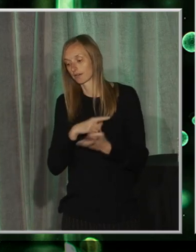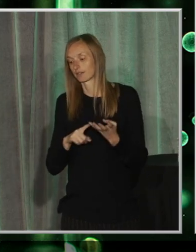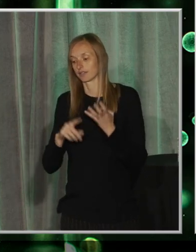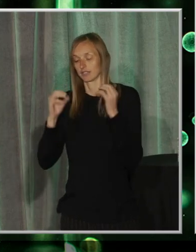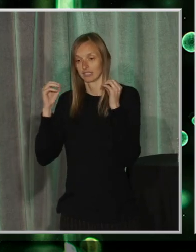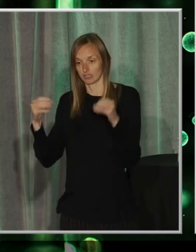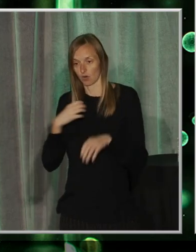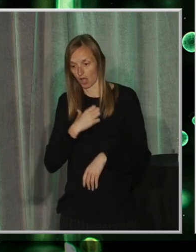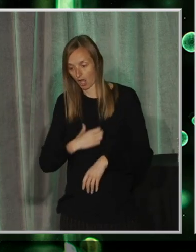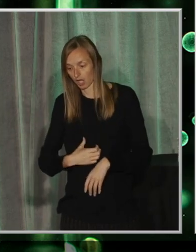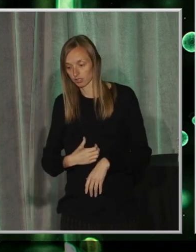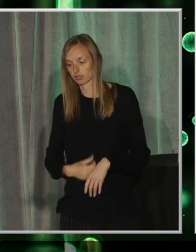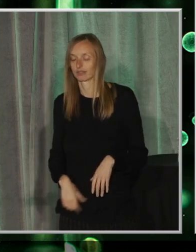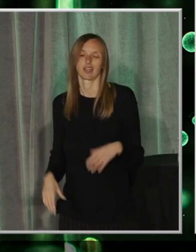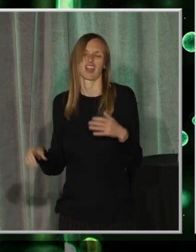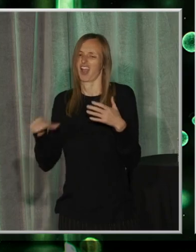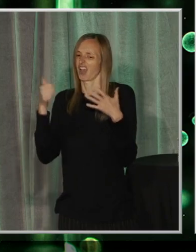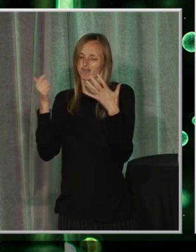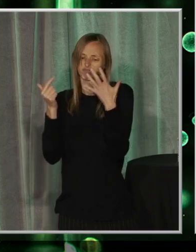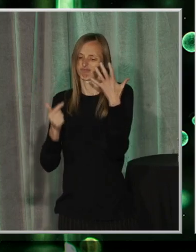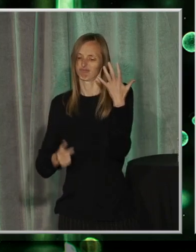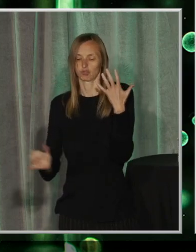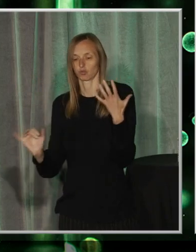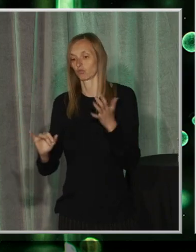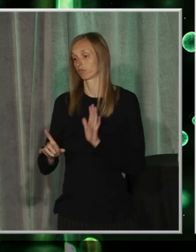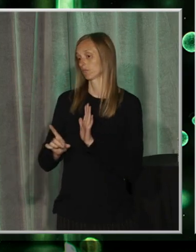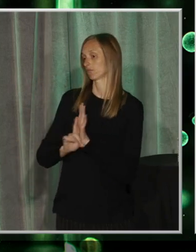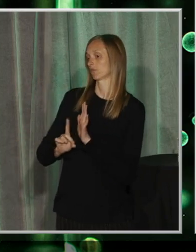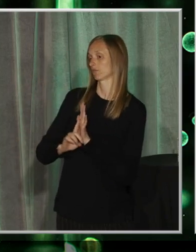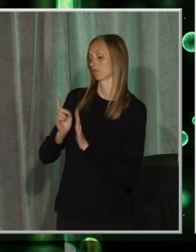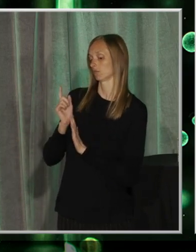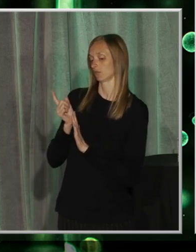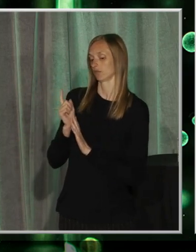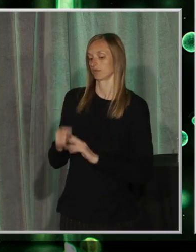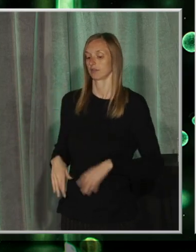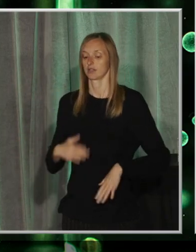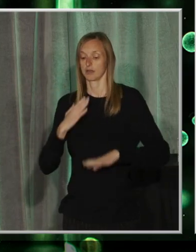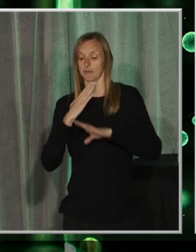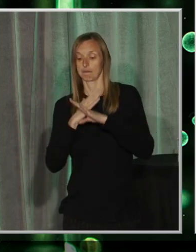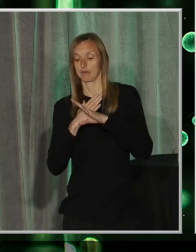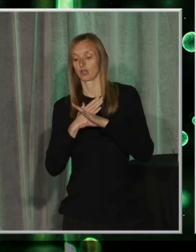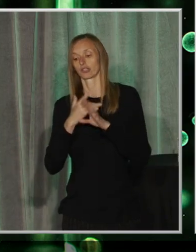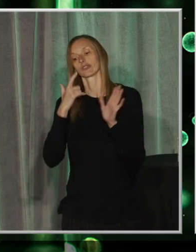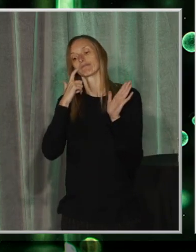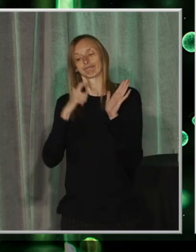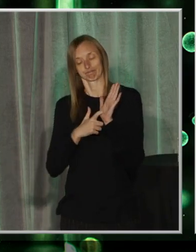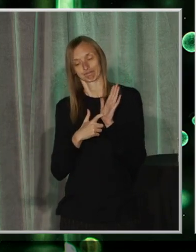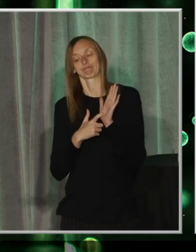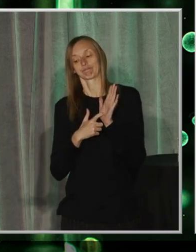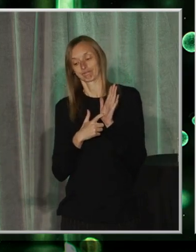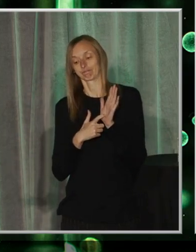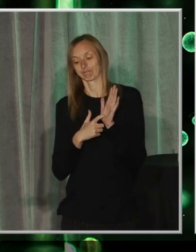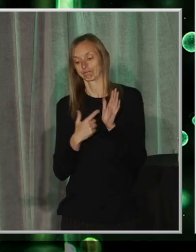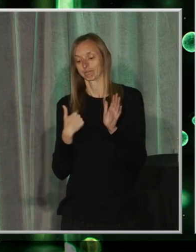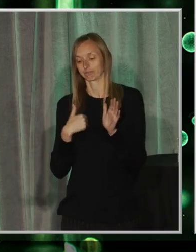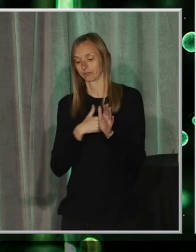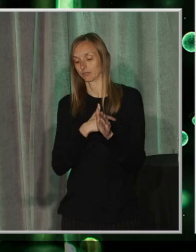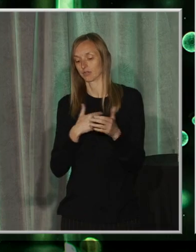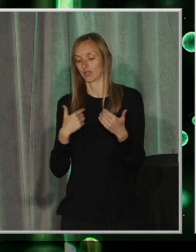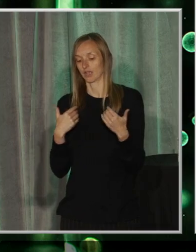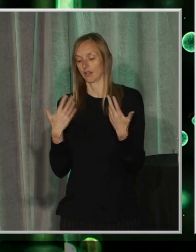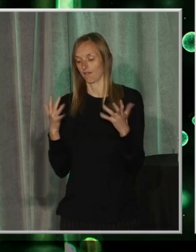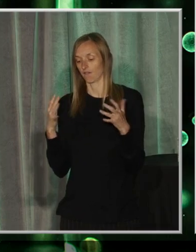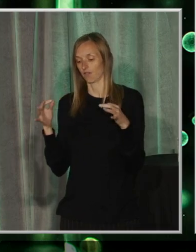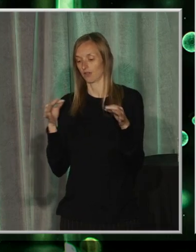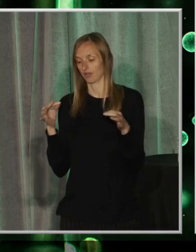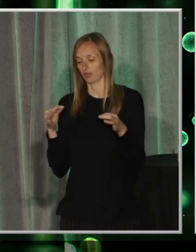hunger, and many more. Barrier acknowledgement. We have mentioned